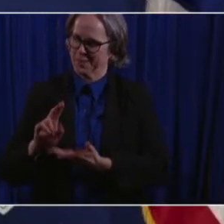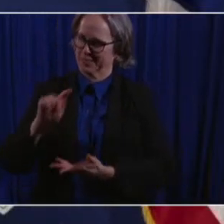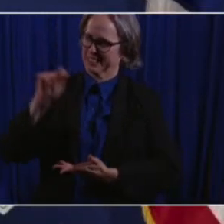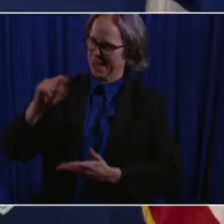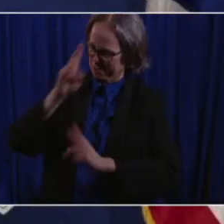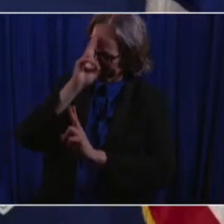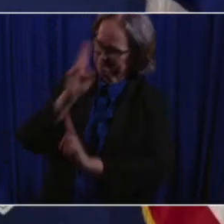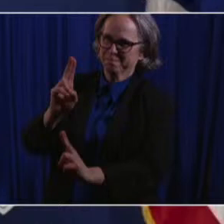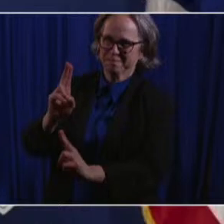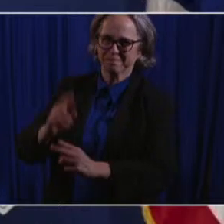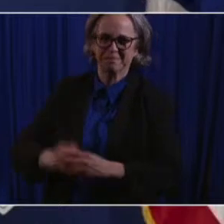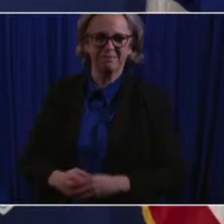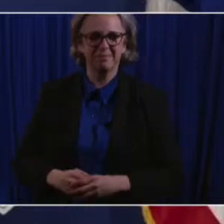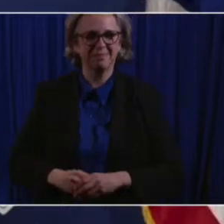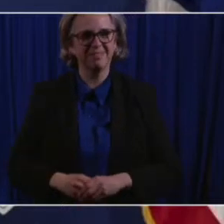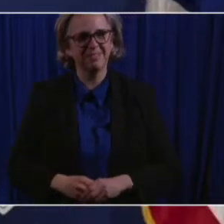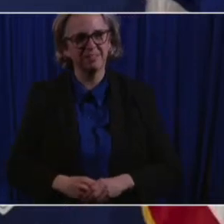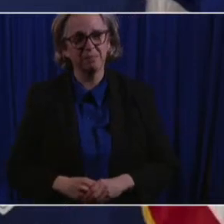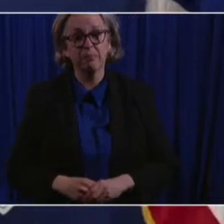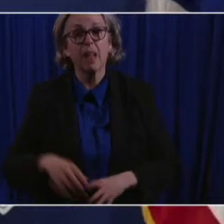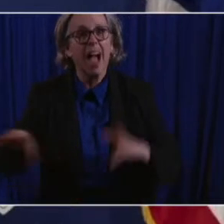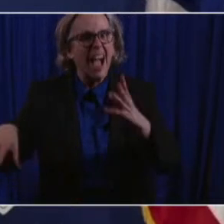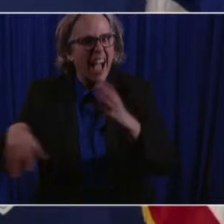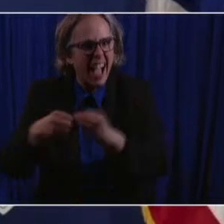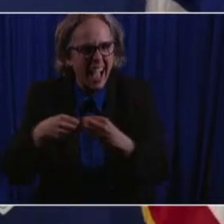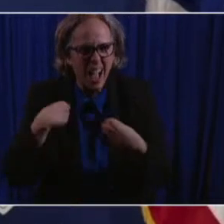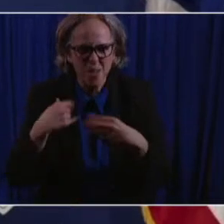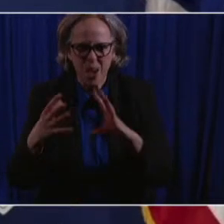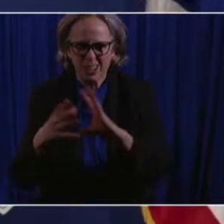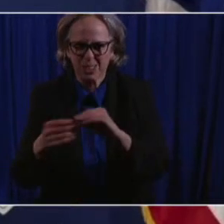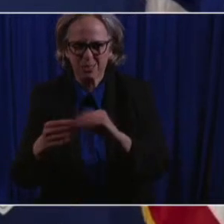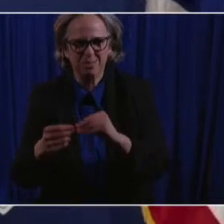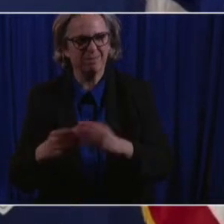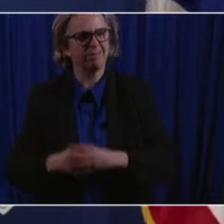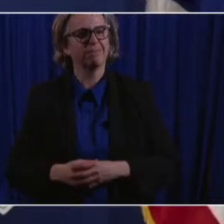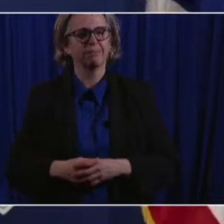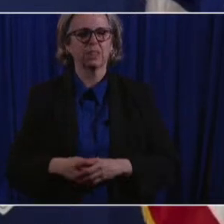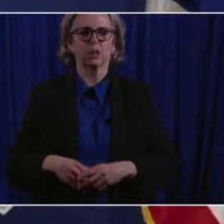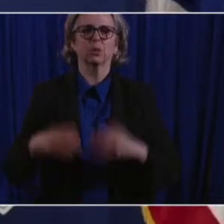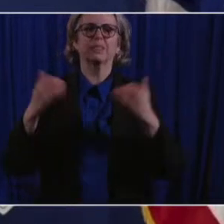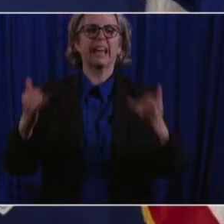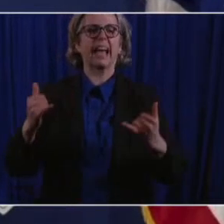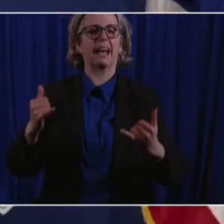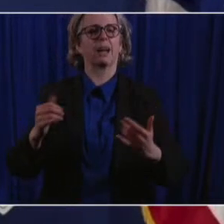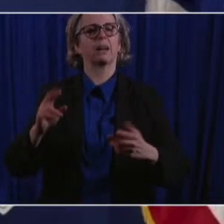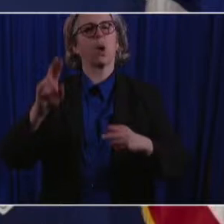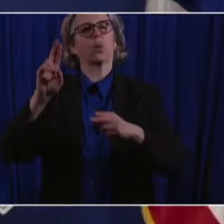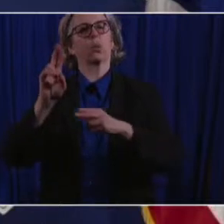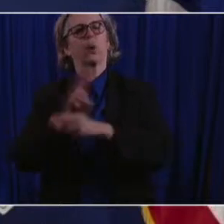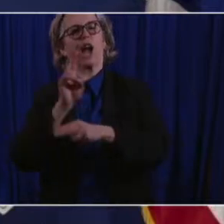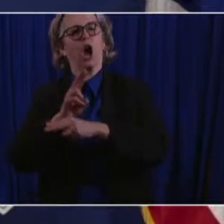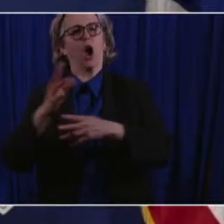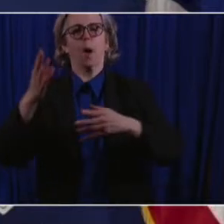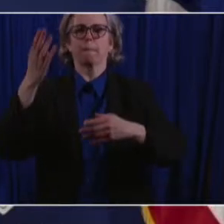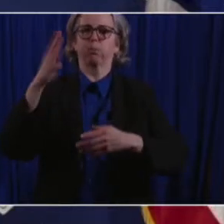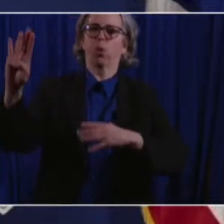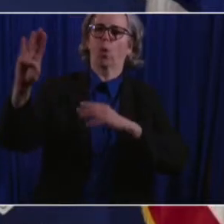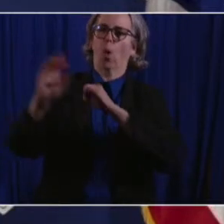to recognize the university, but also the Wear Blue campaign, which took place yesterday. Wear Blue is